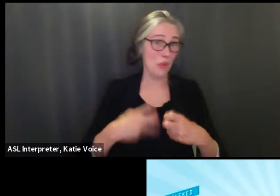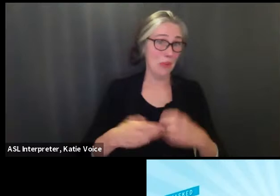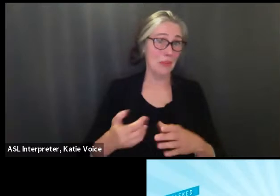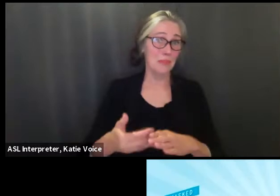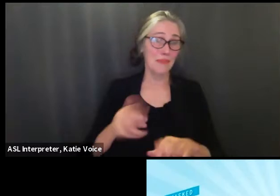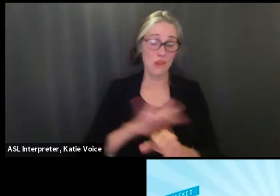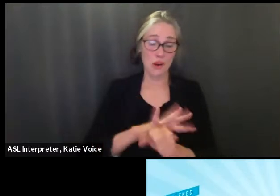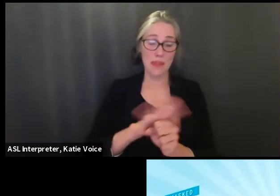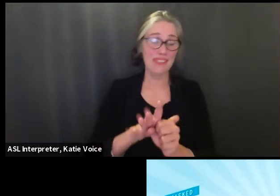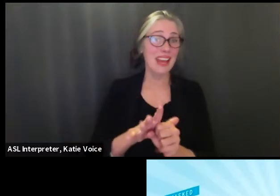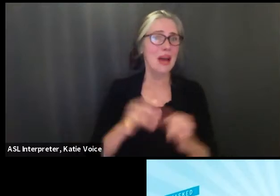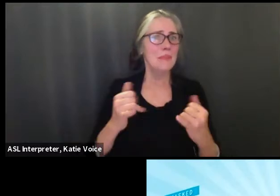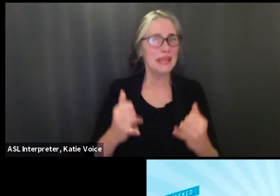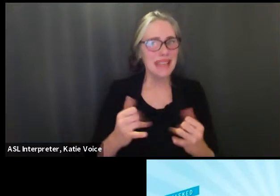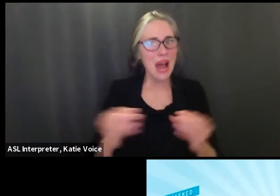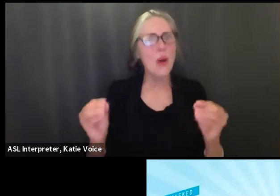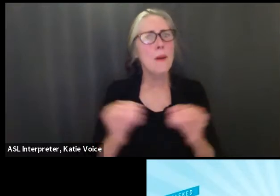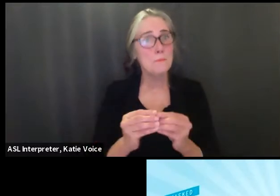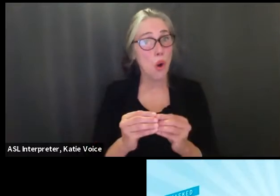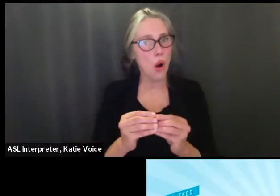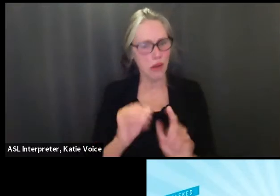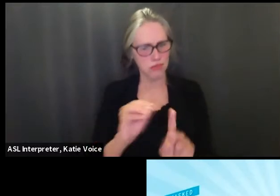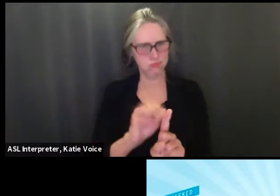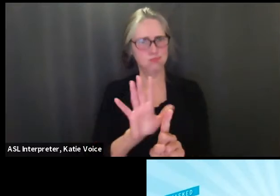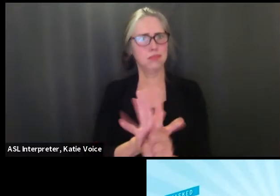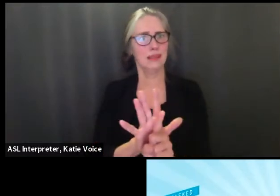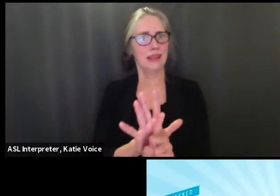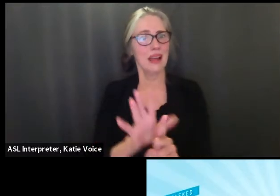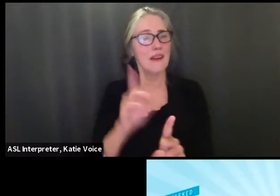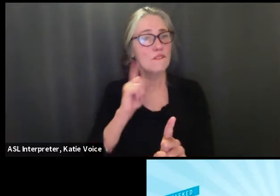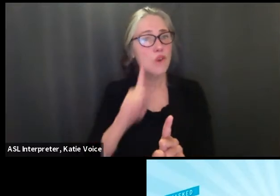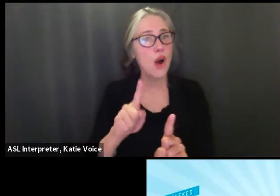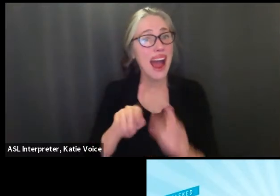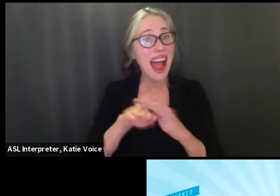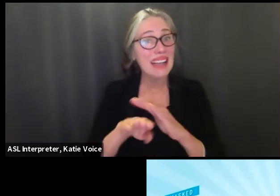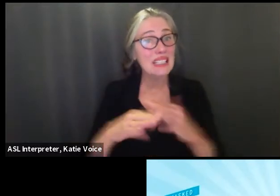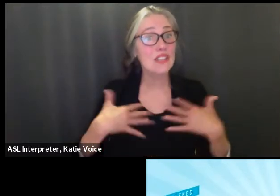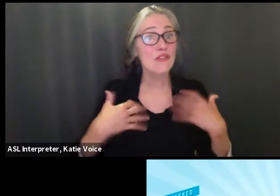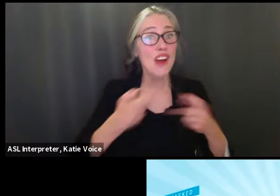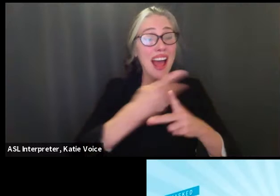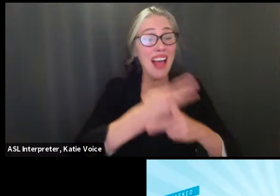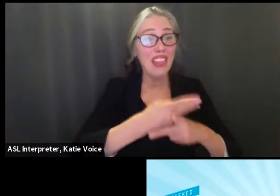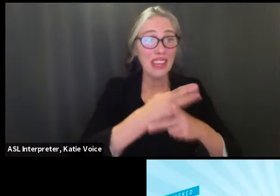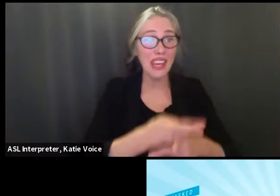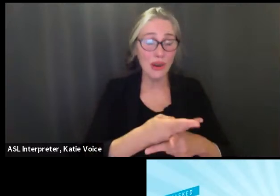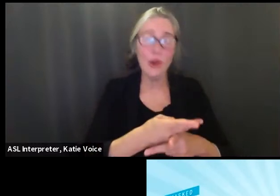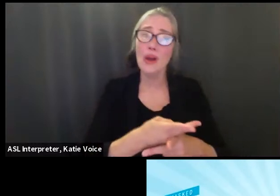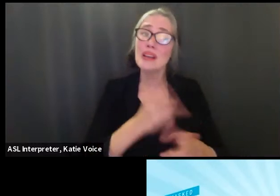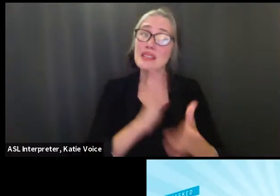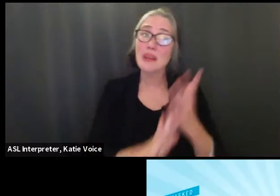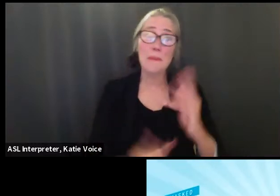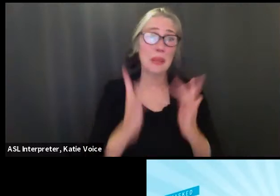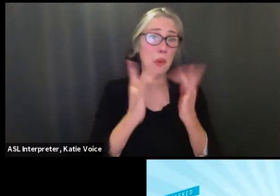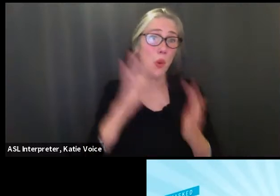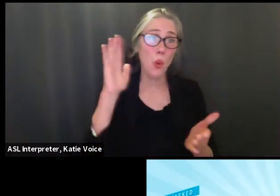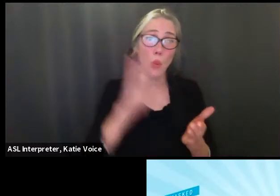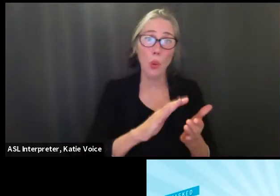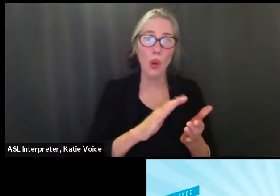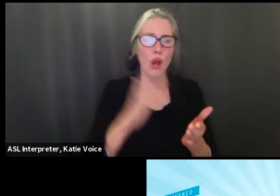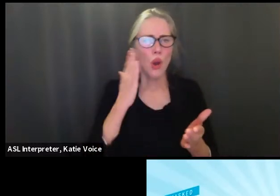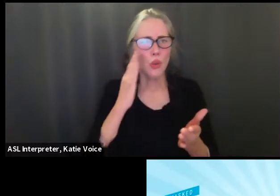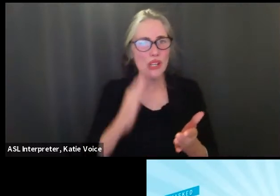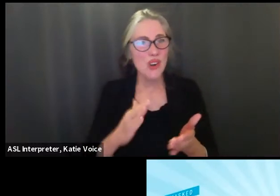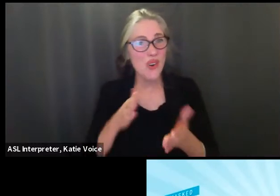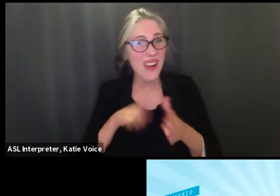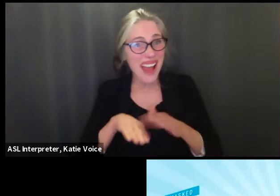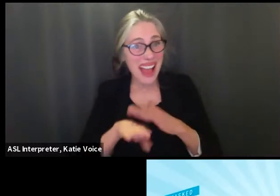just now more exposed, access to healthcare. We know that routine vaccinations are actually down